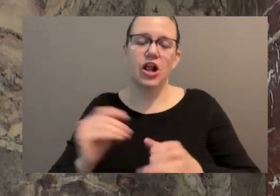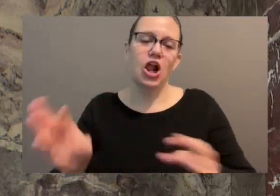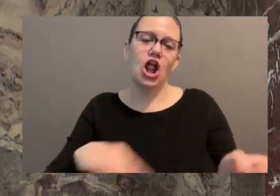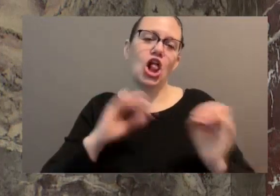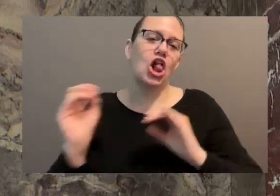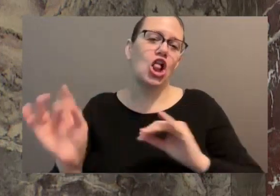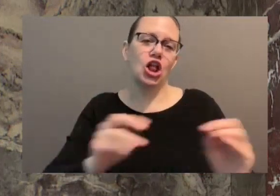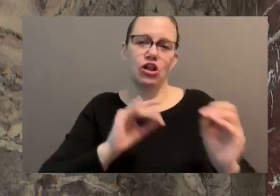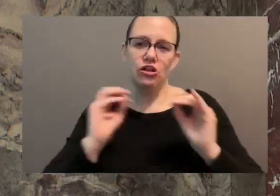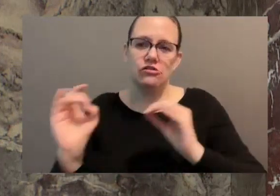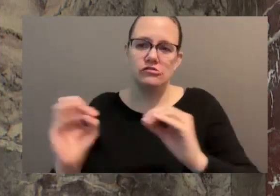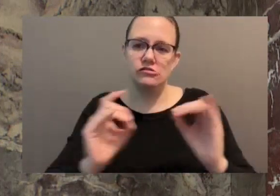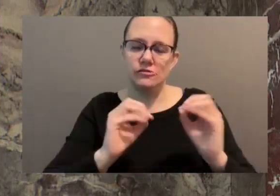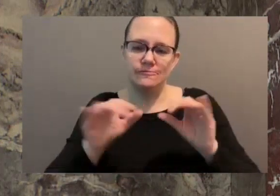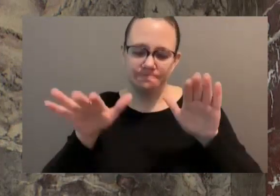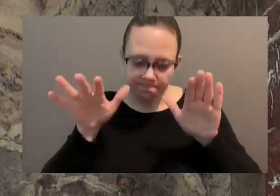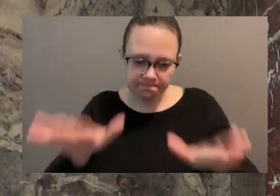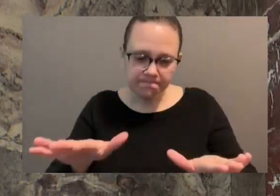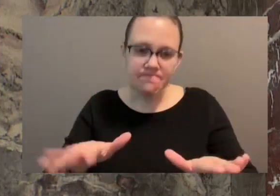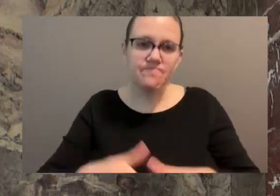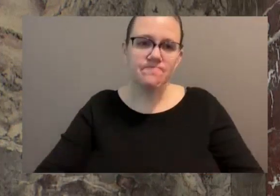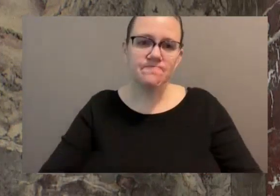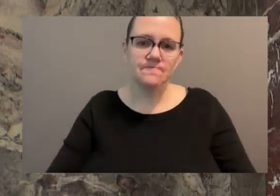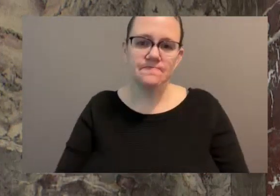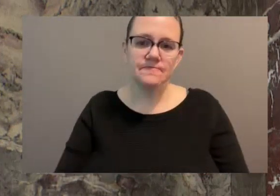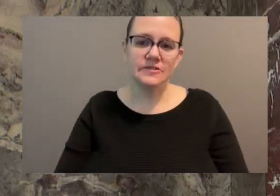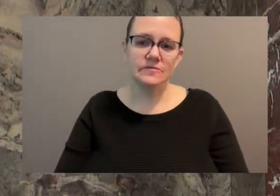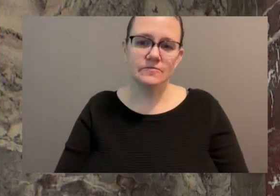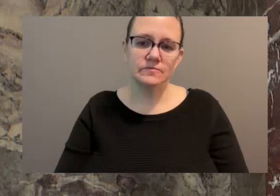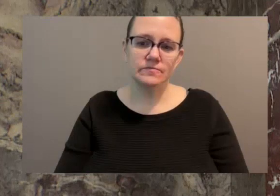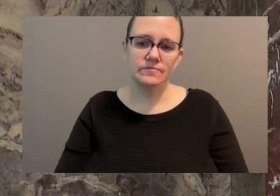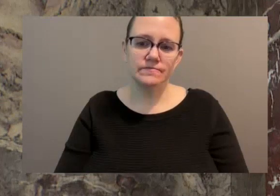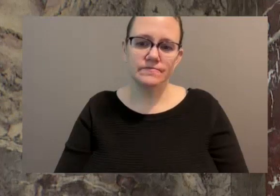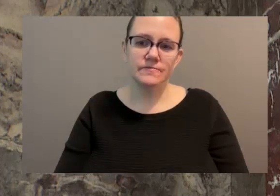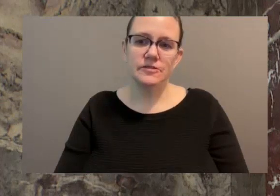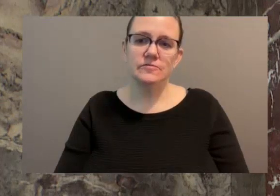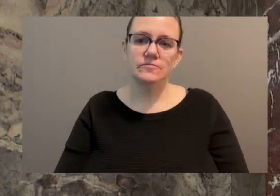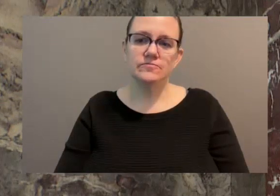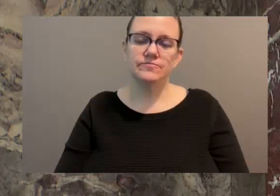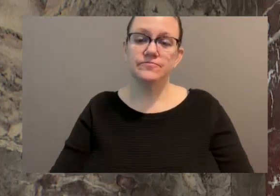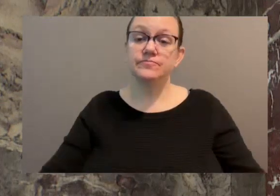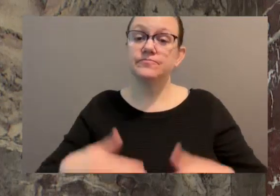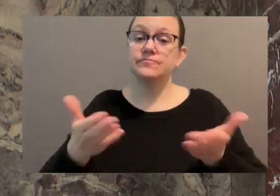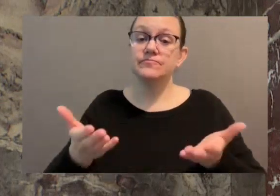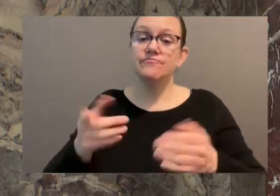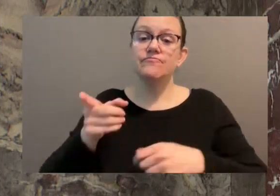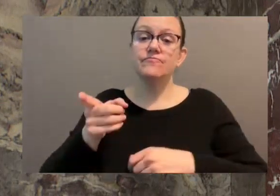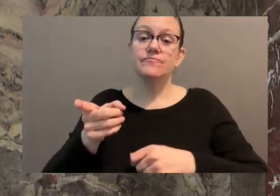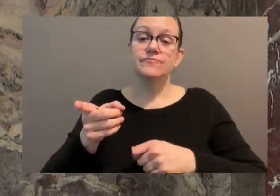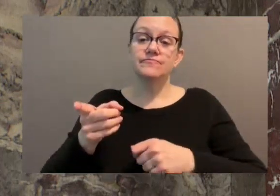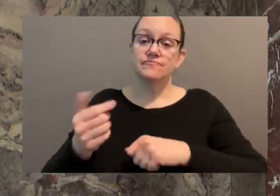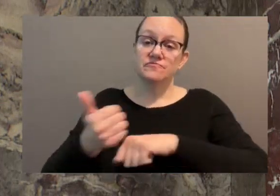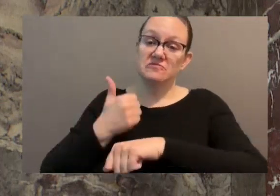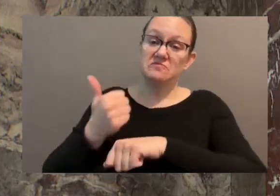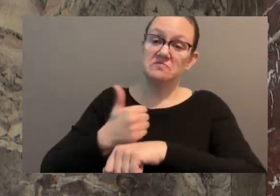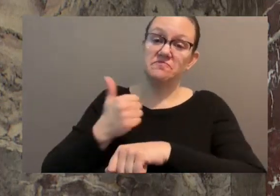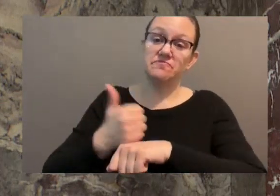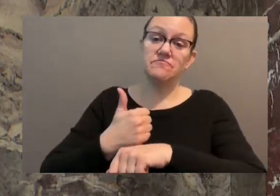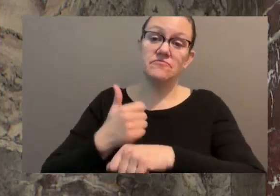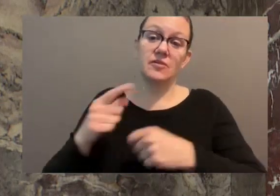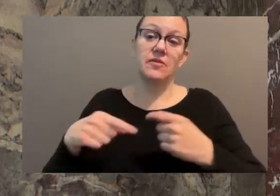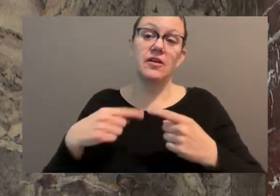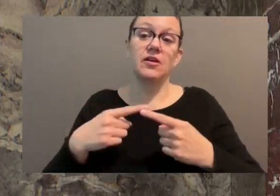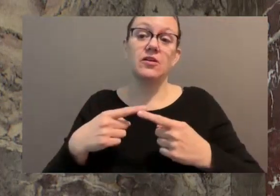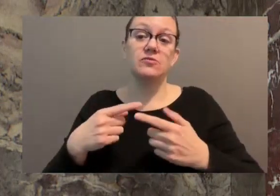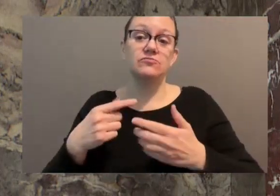allegations about the administration of these grant processes are the heart of the matter in this review. Should the Auditor General choose to expand that review, he can